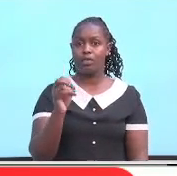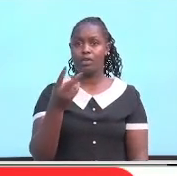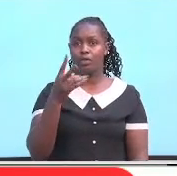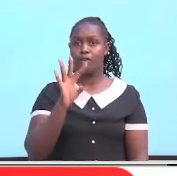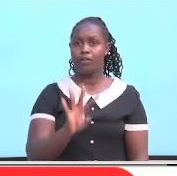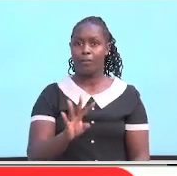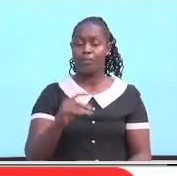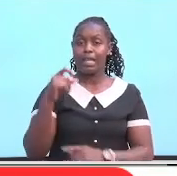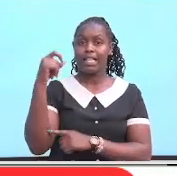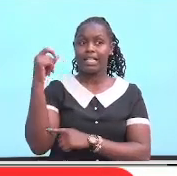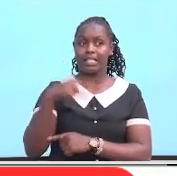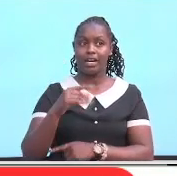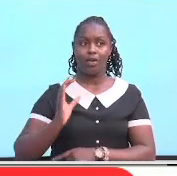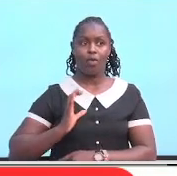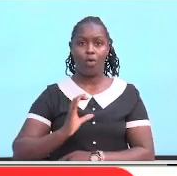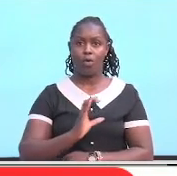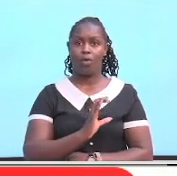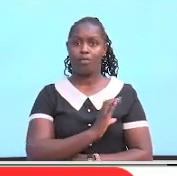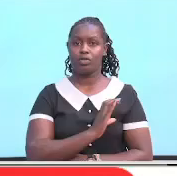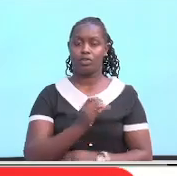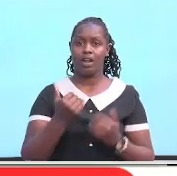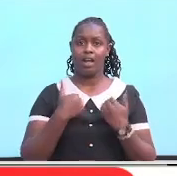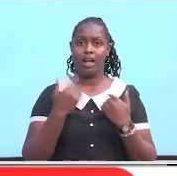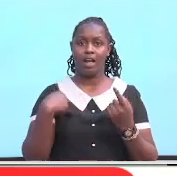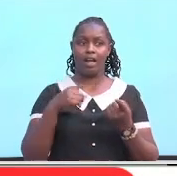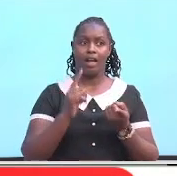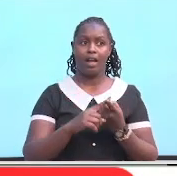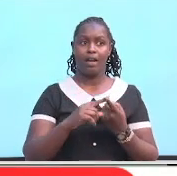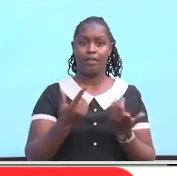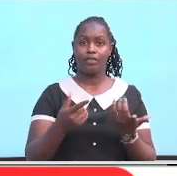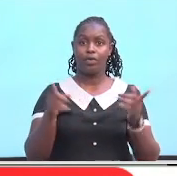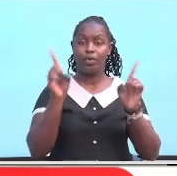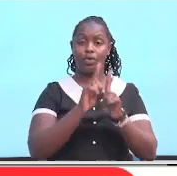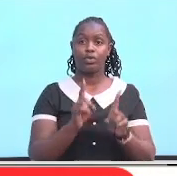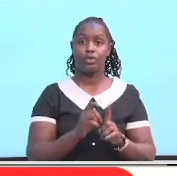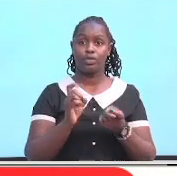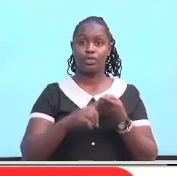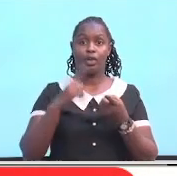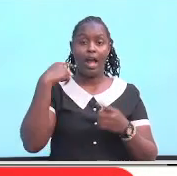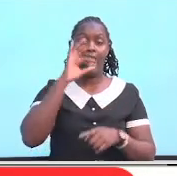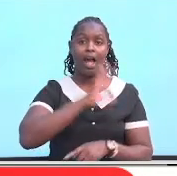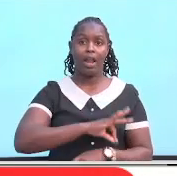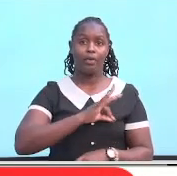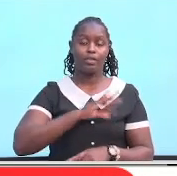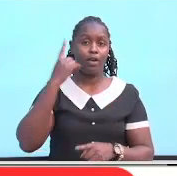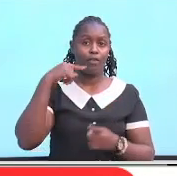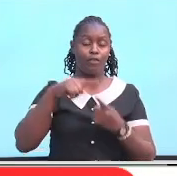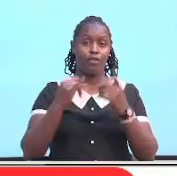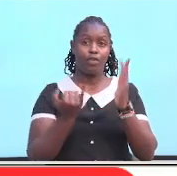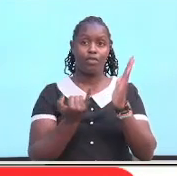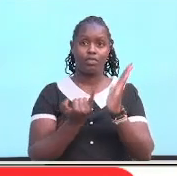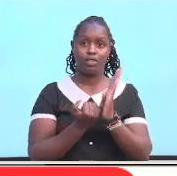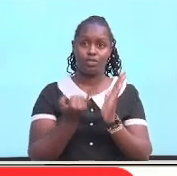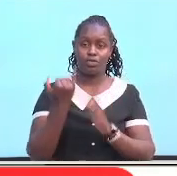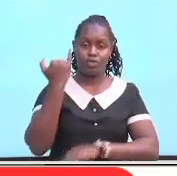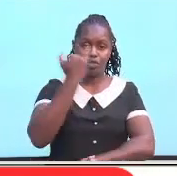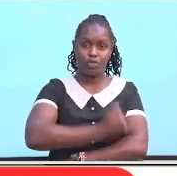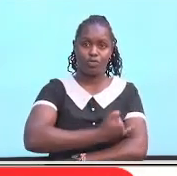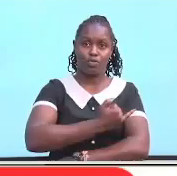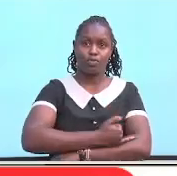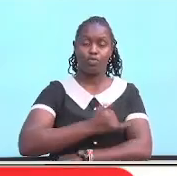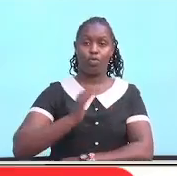Remuneration Commission has scrapped retreat allowances, sitting and task force allowances for institutional committees. Phase